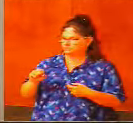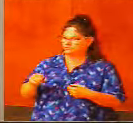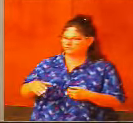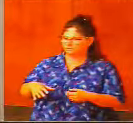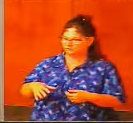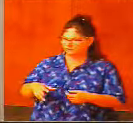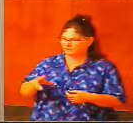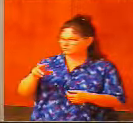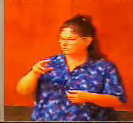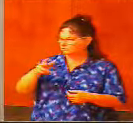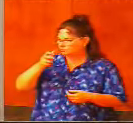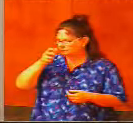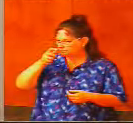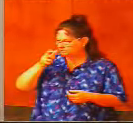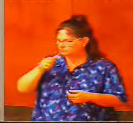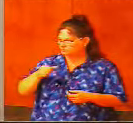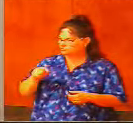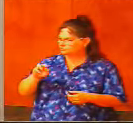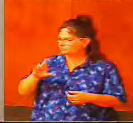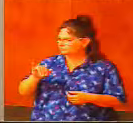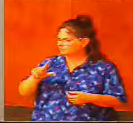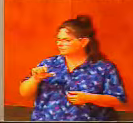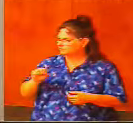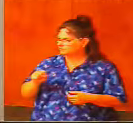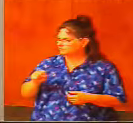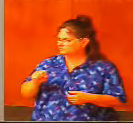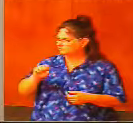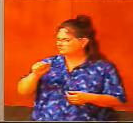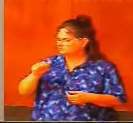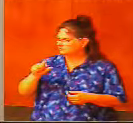Salem, and we could just go on and on.